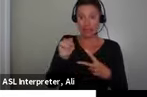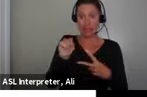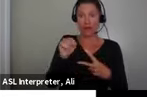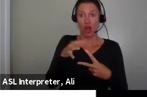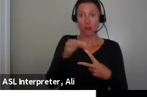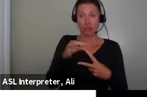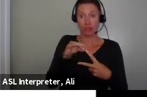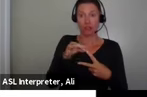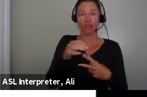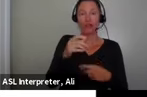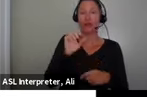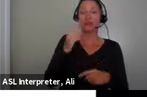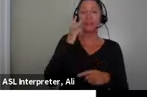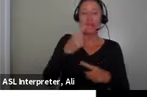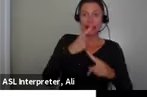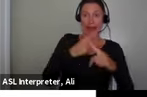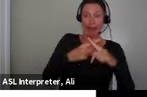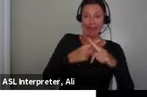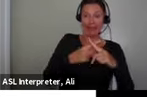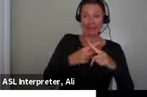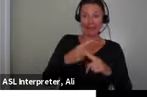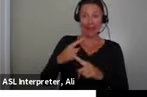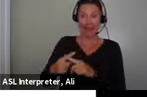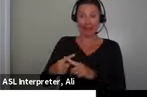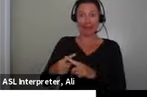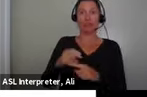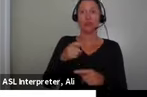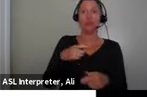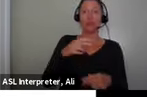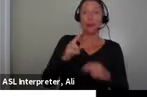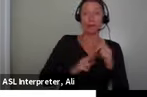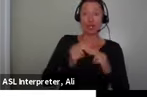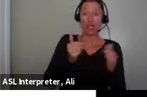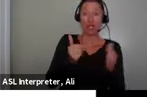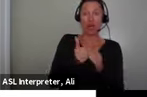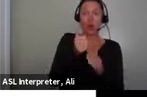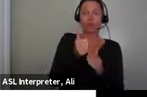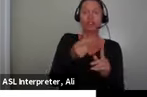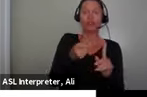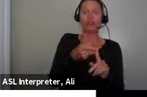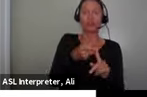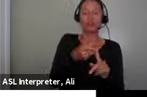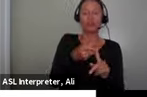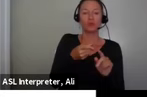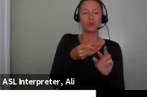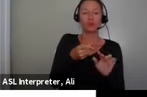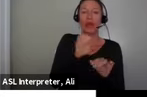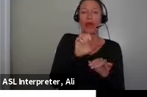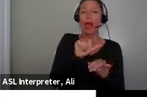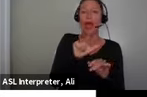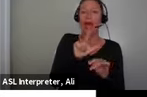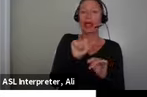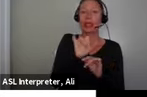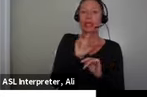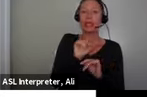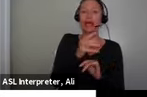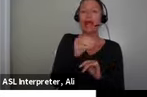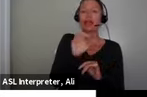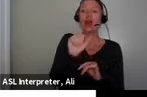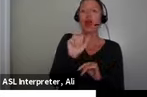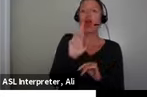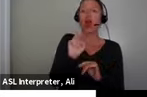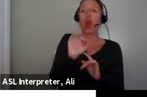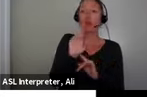X. So the building closest to Elliott and Armory